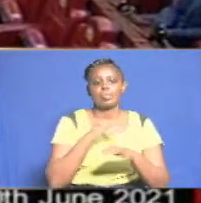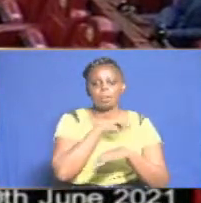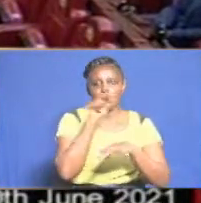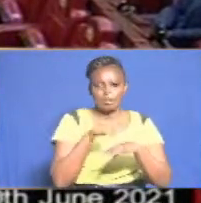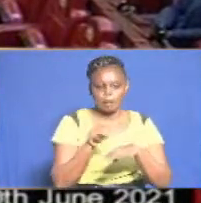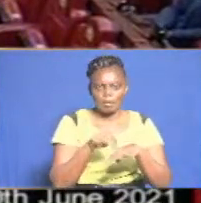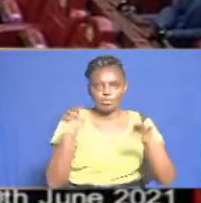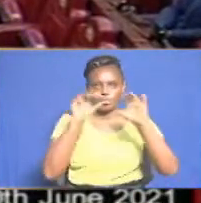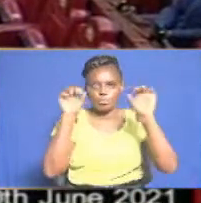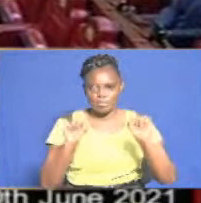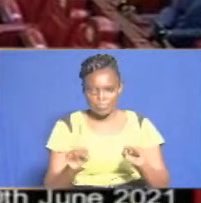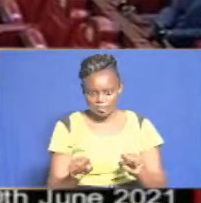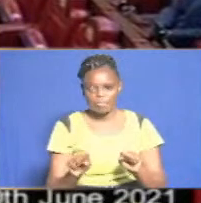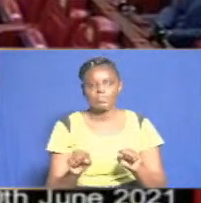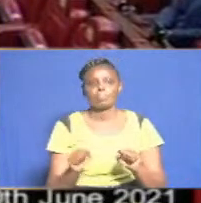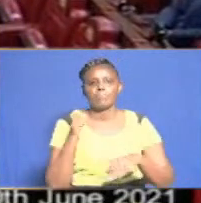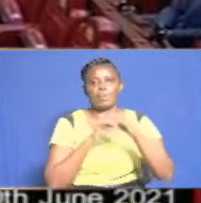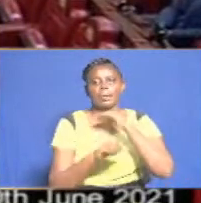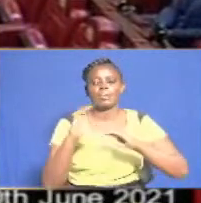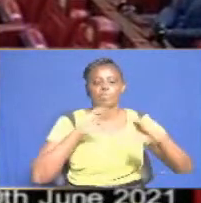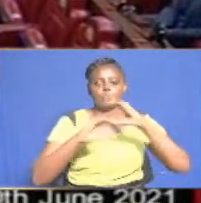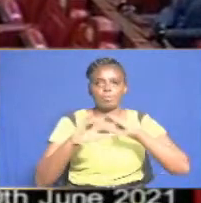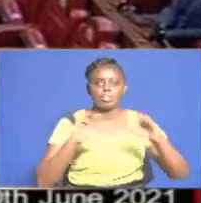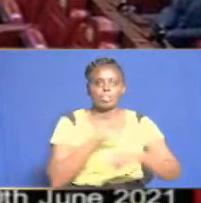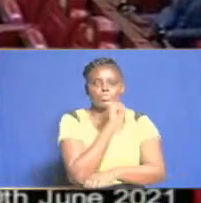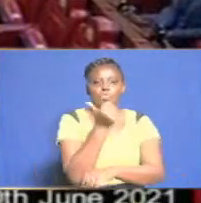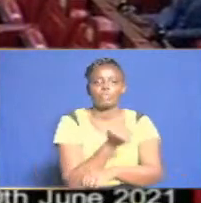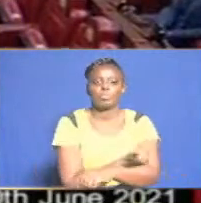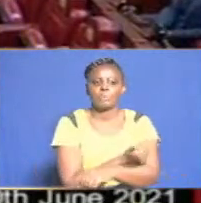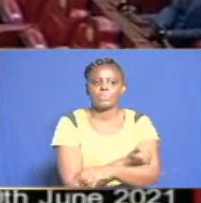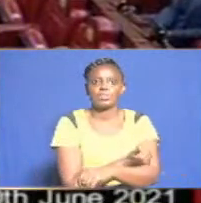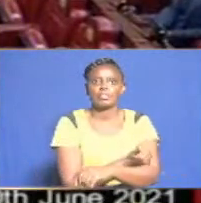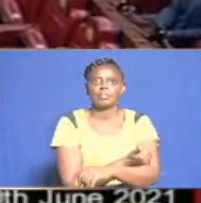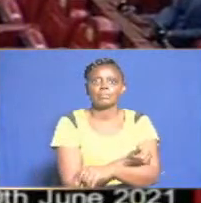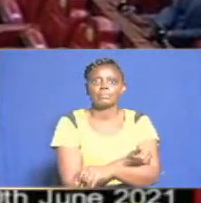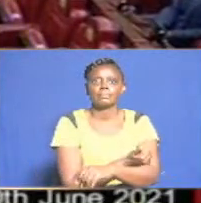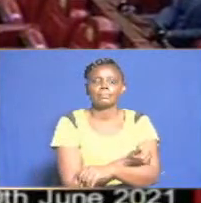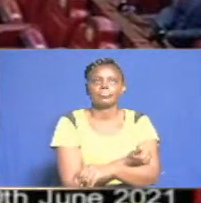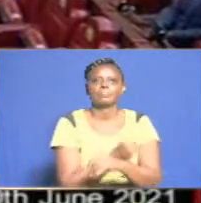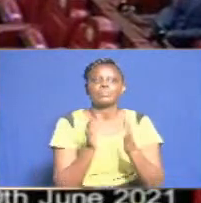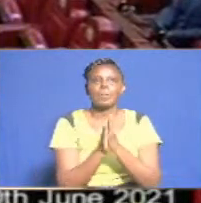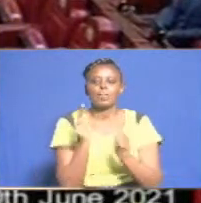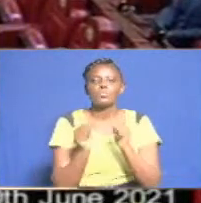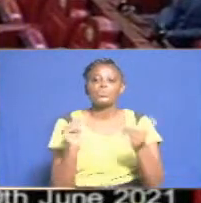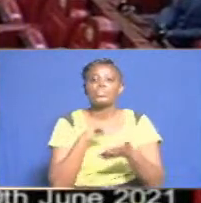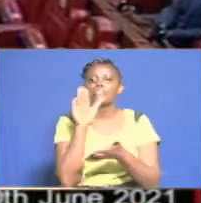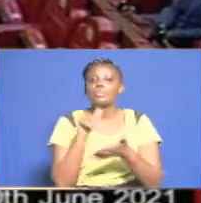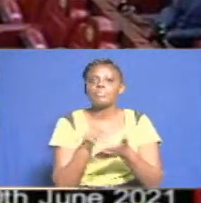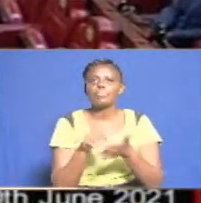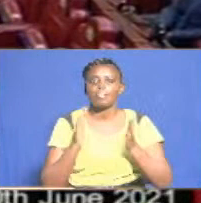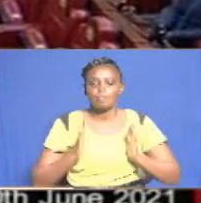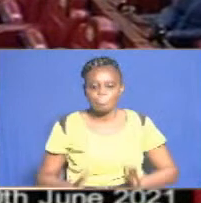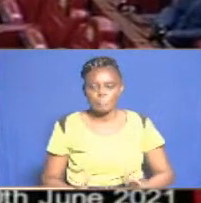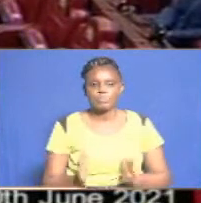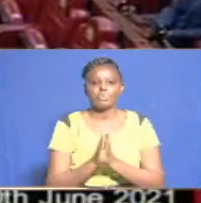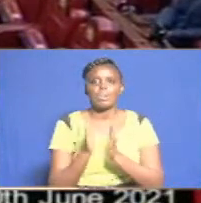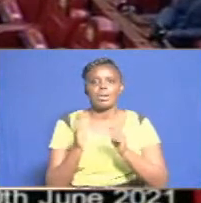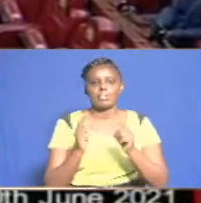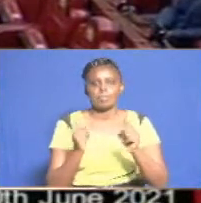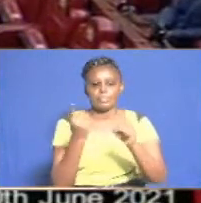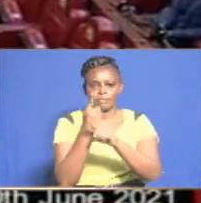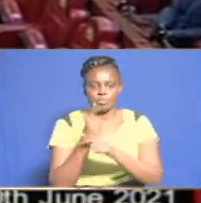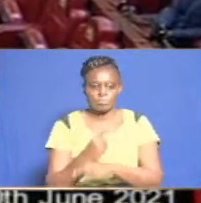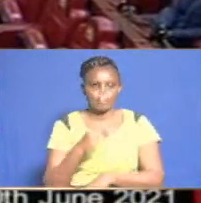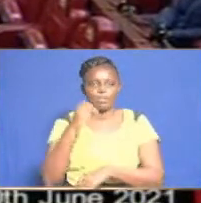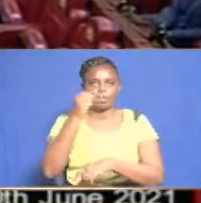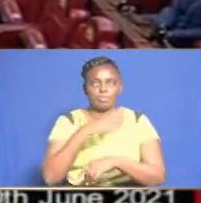Addressing System under the Communications Authority, and which involves physical and electronic naming and